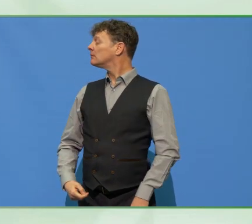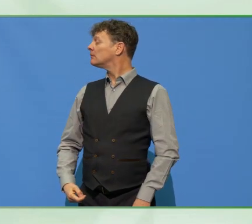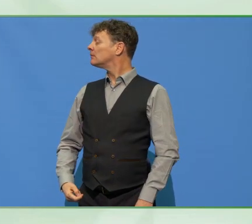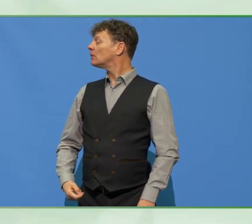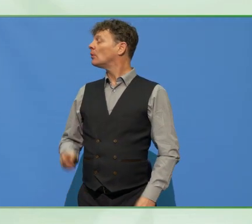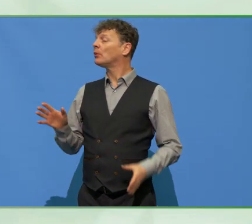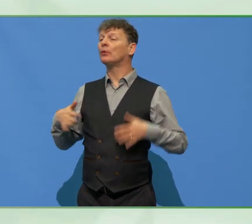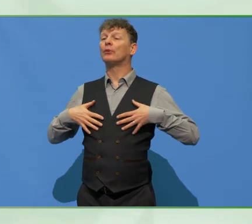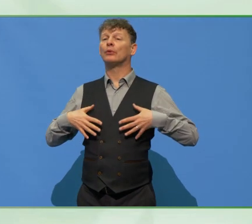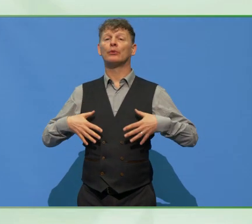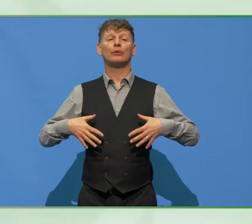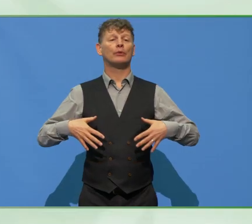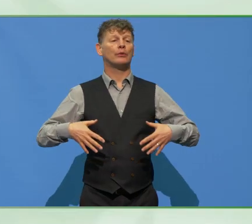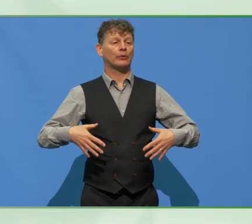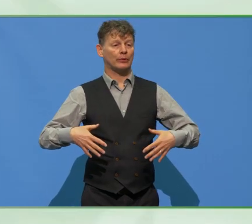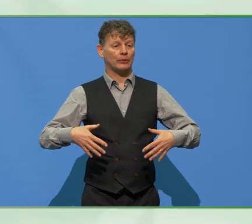Exhale.